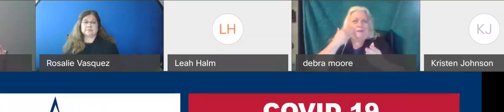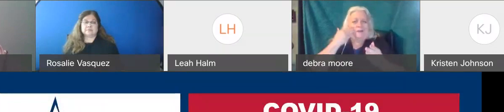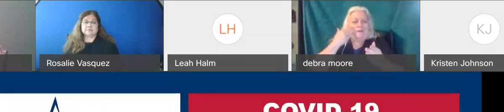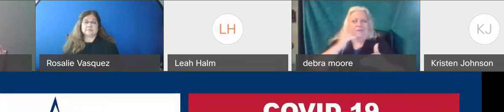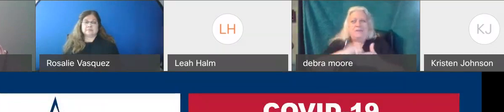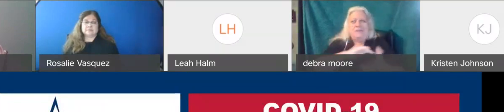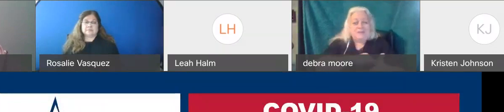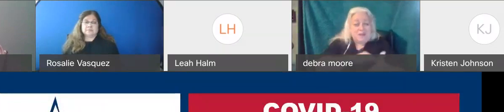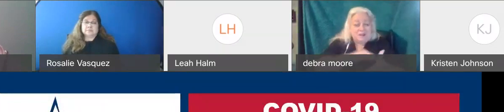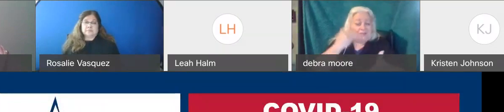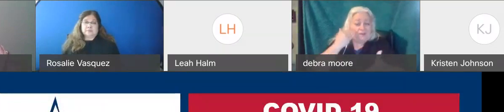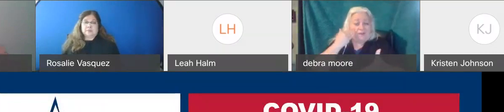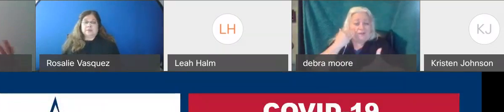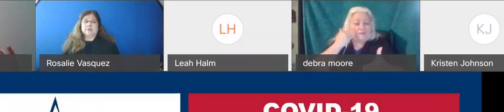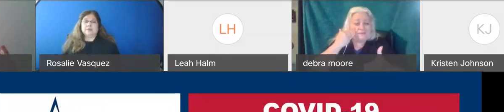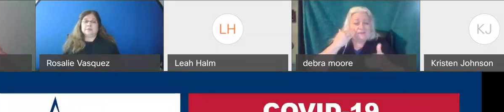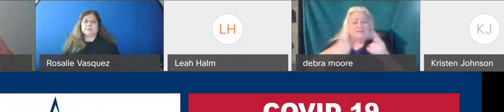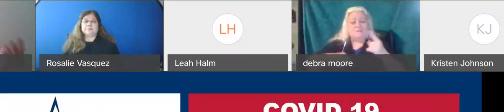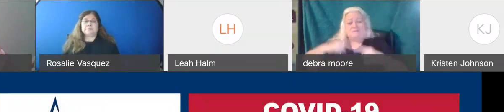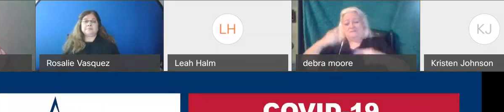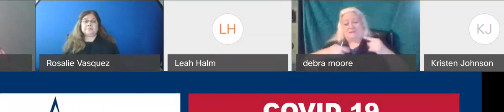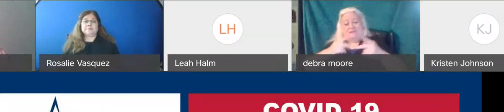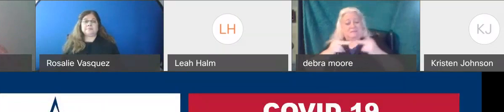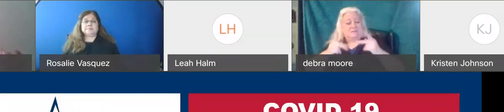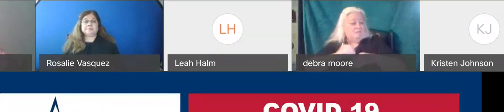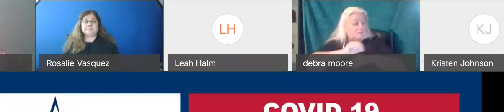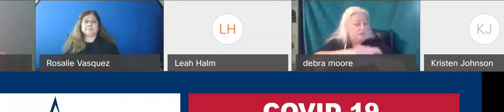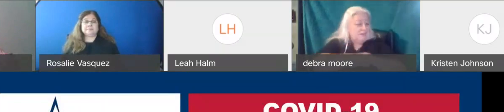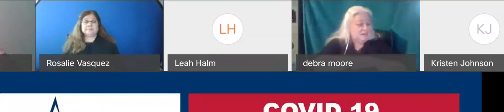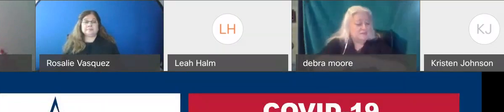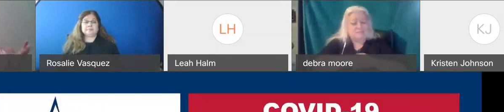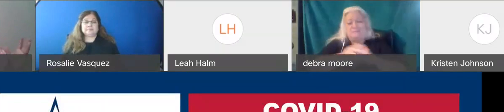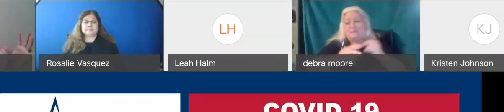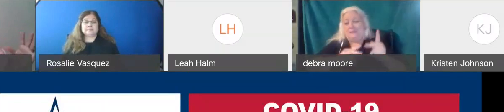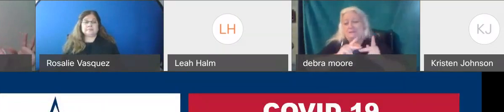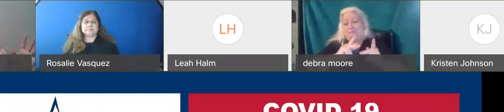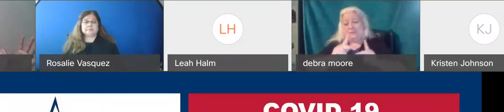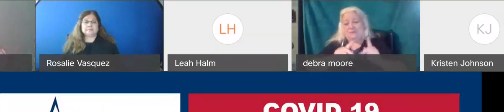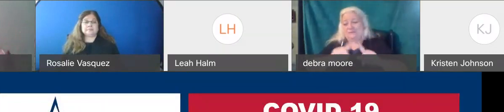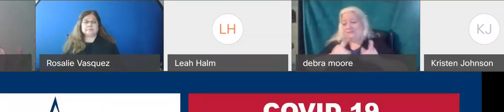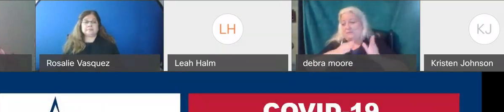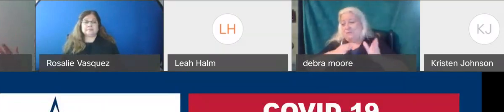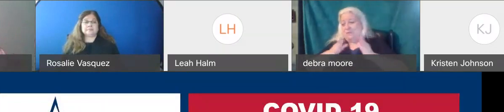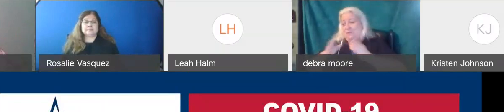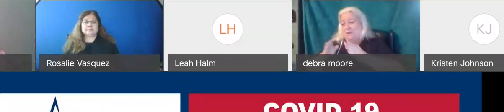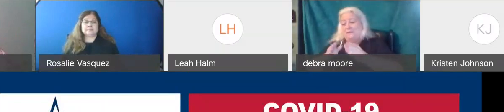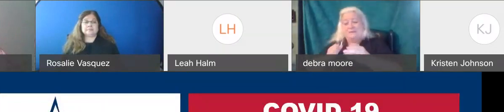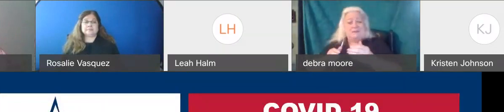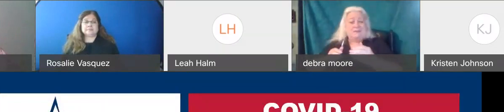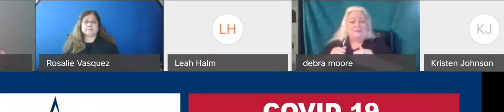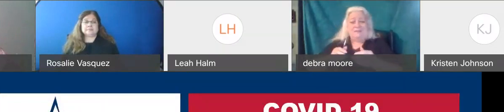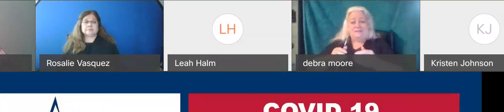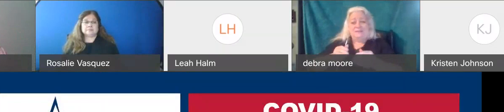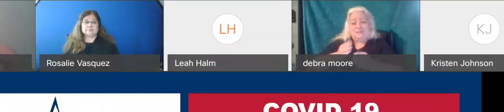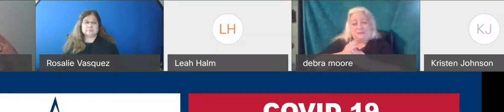be different in different people and it affects people in different ways, but these are the main symptoms that have